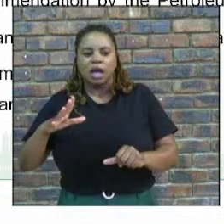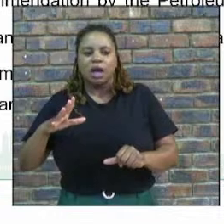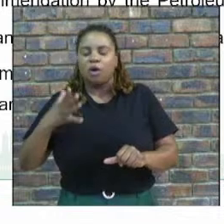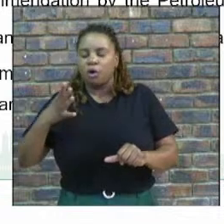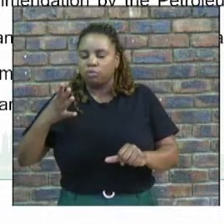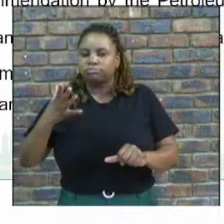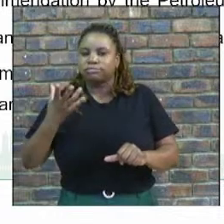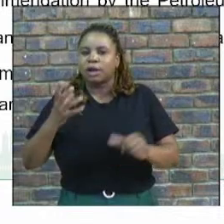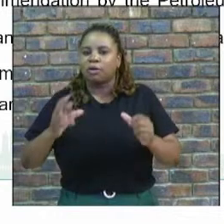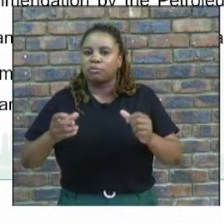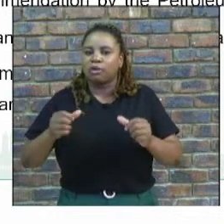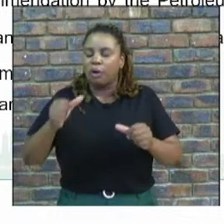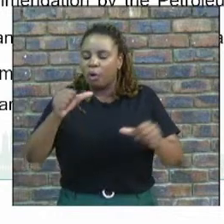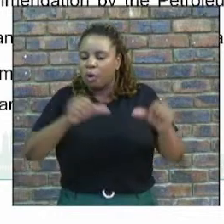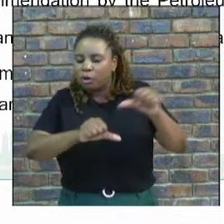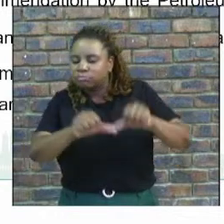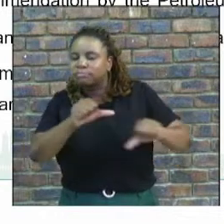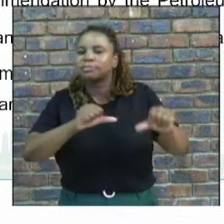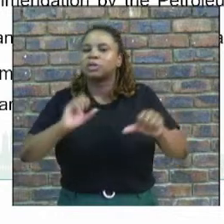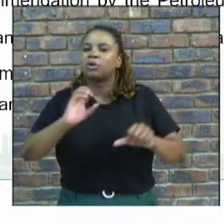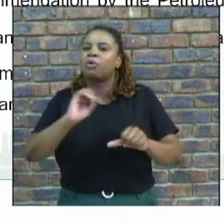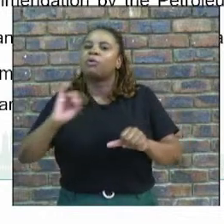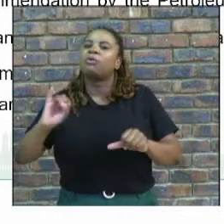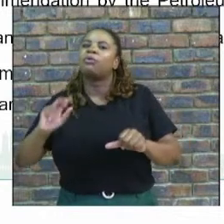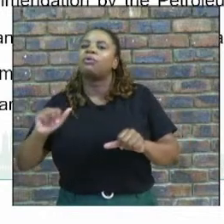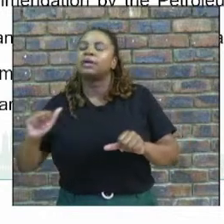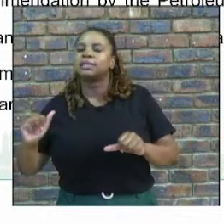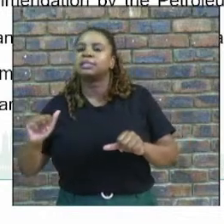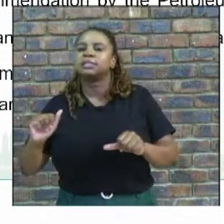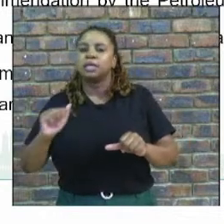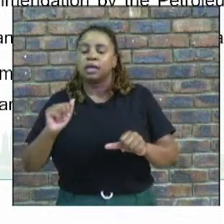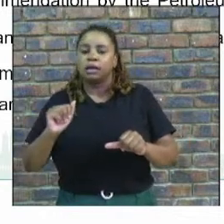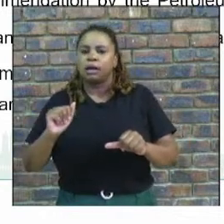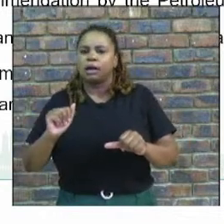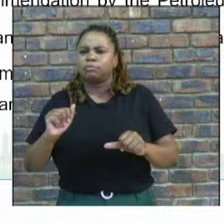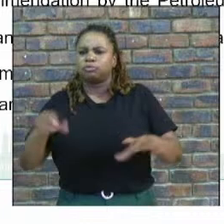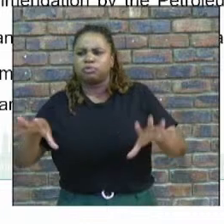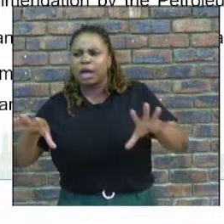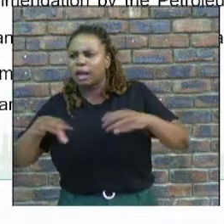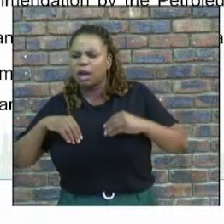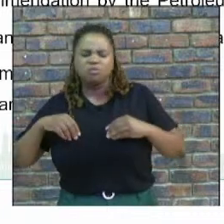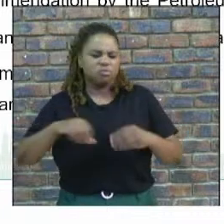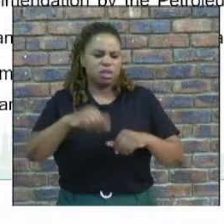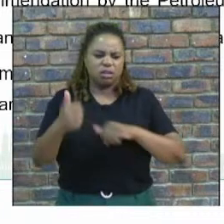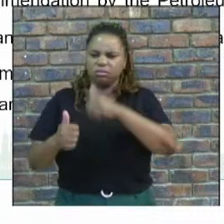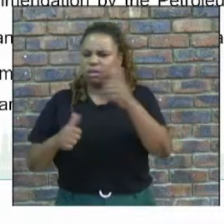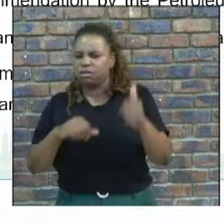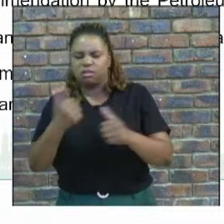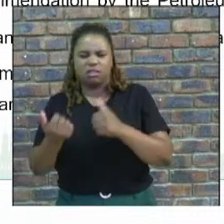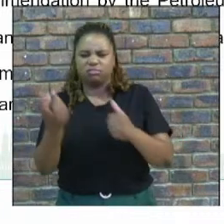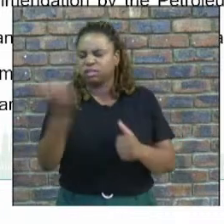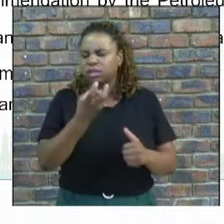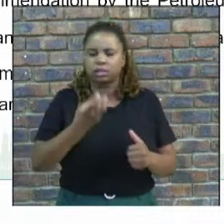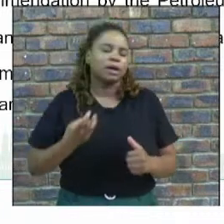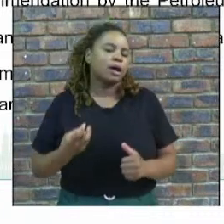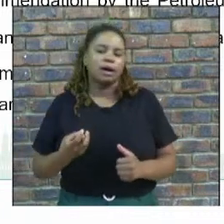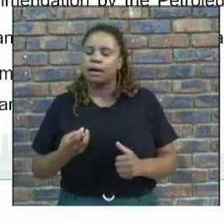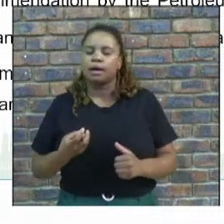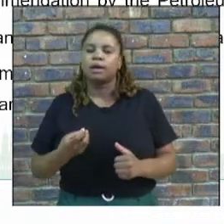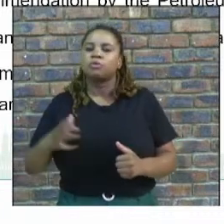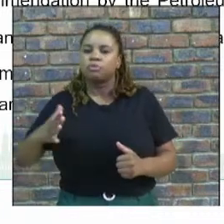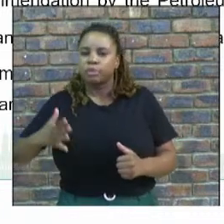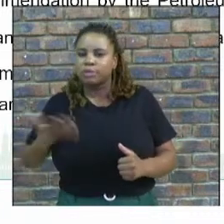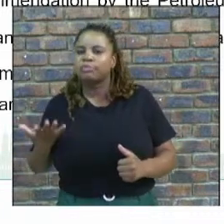gas sector. We are not going to allow anyone to just search for oil and petroleum without